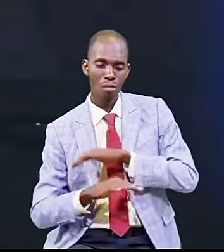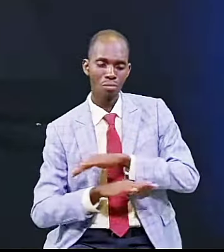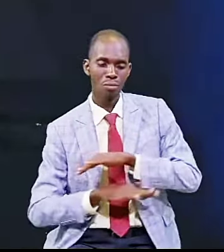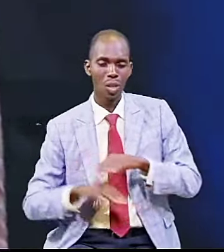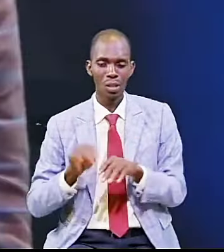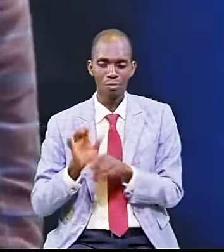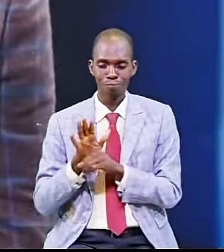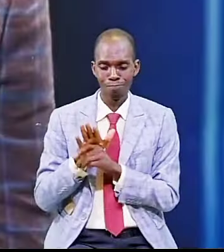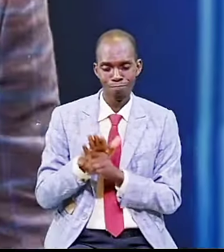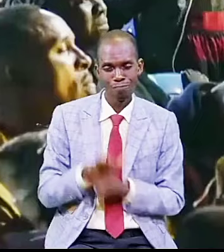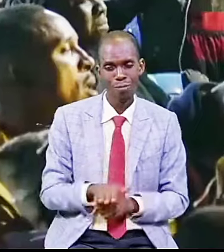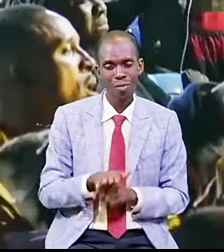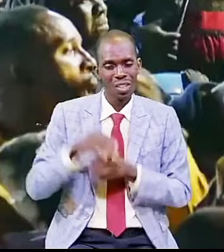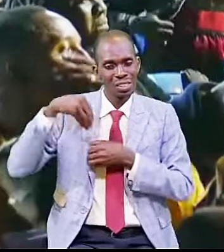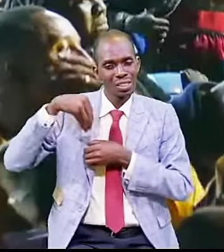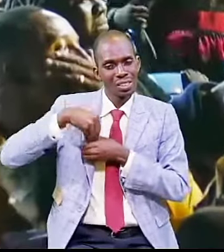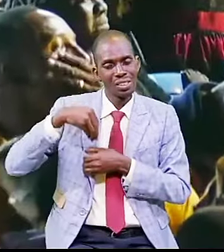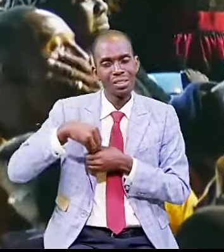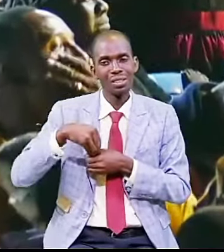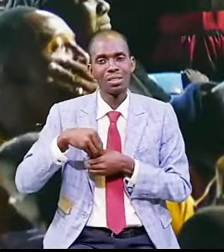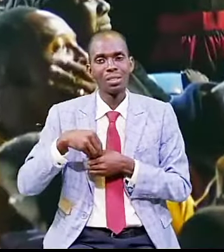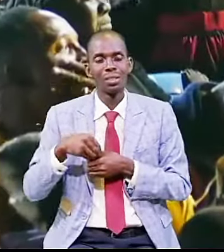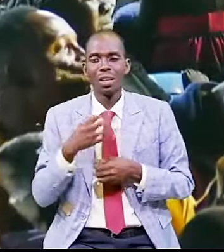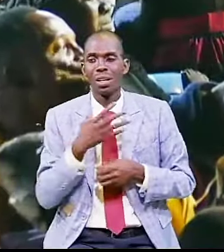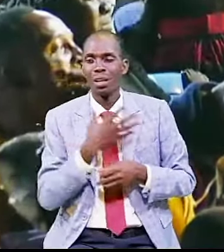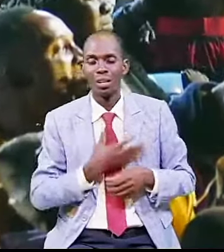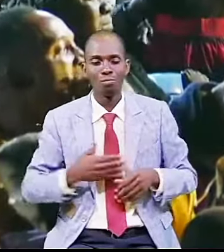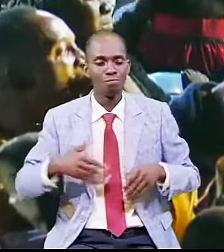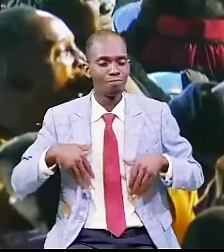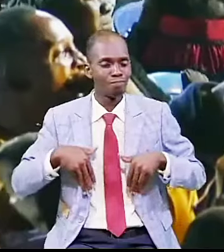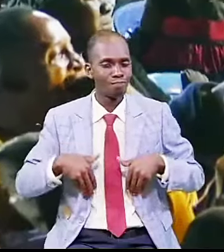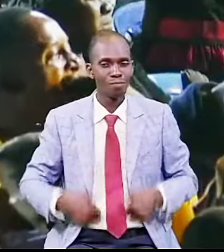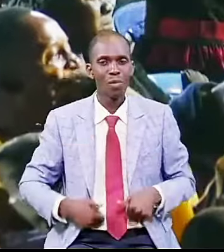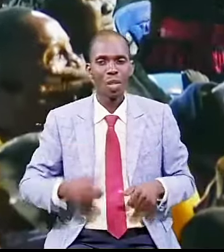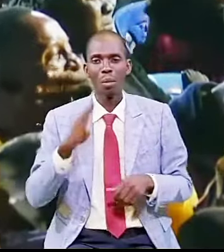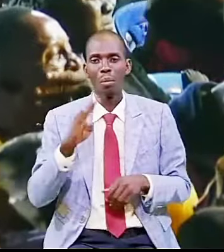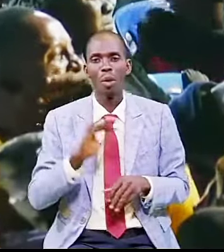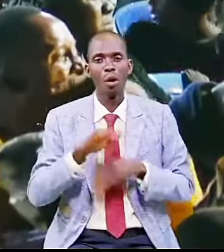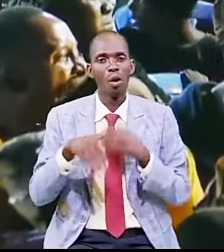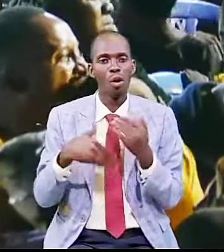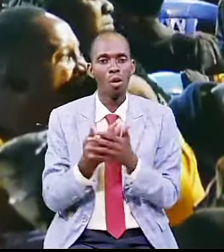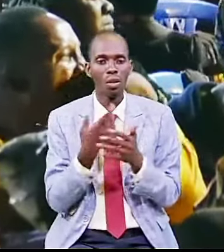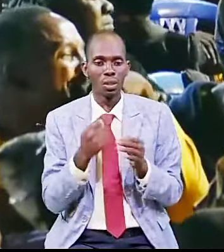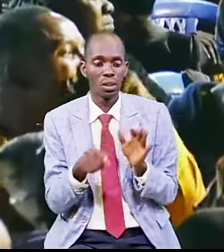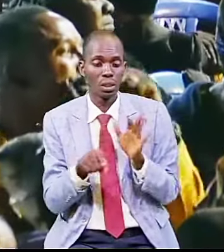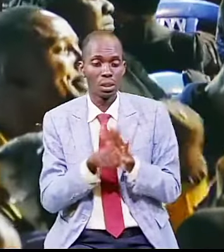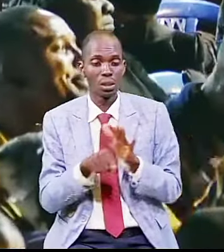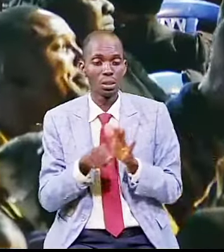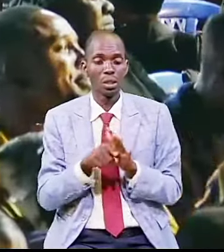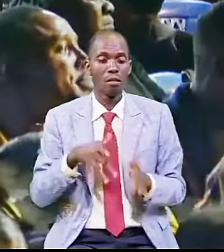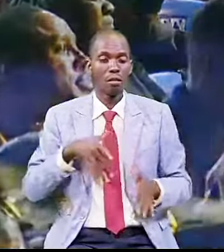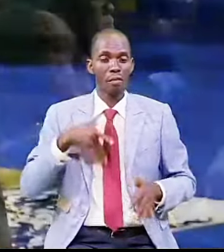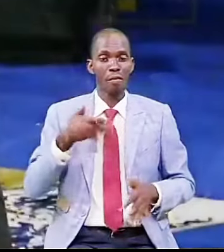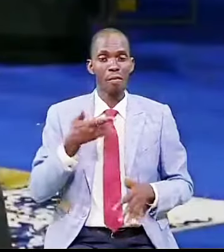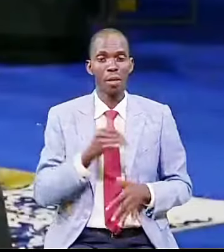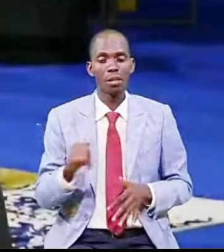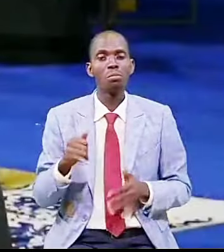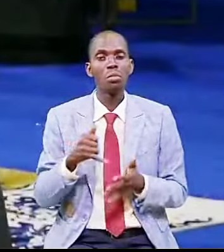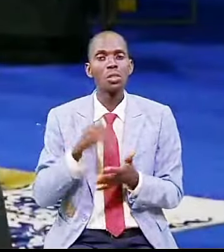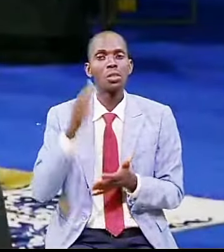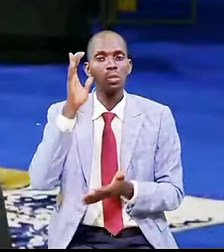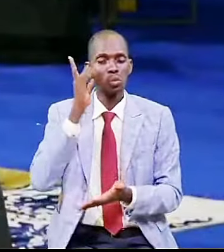inside being eaten up by all those negative emotions, it will come back to the